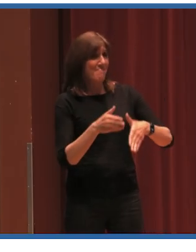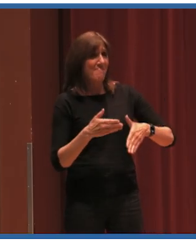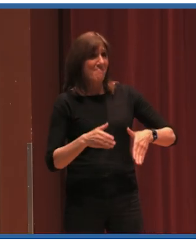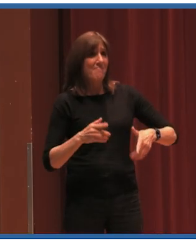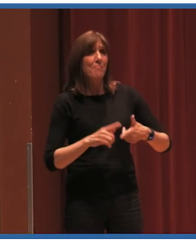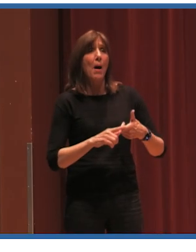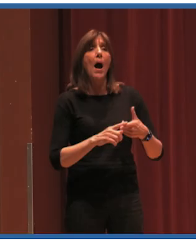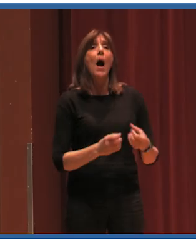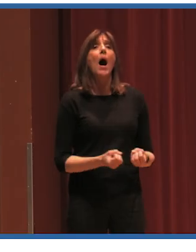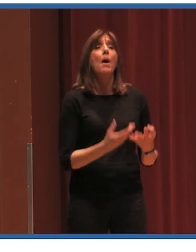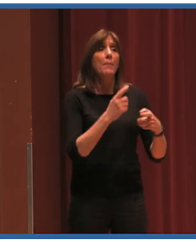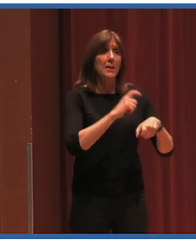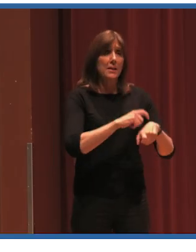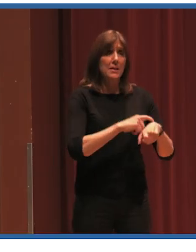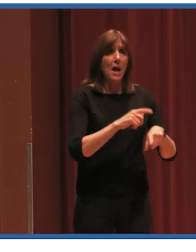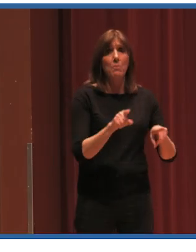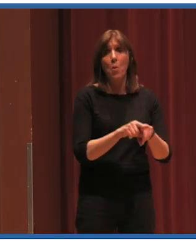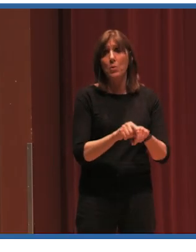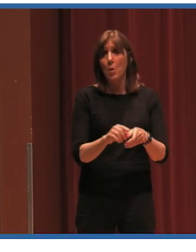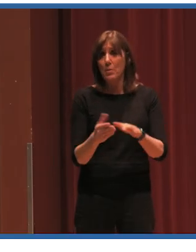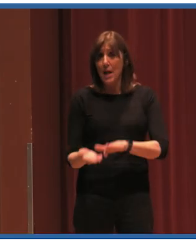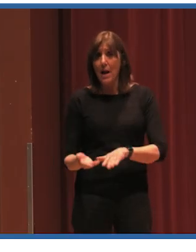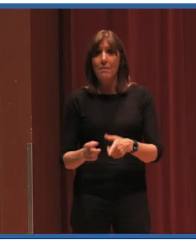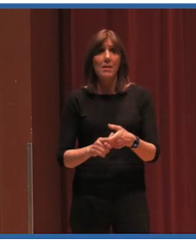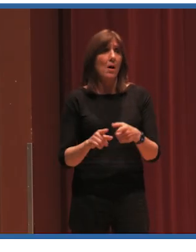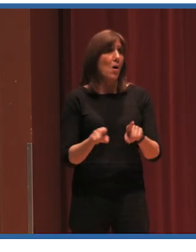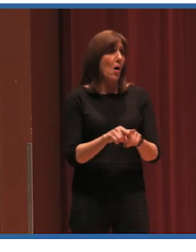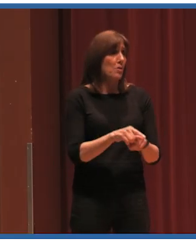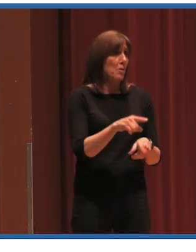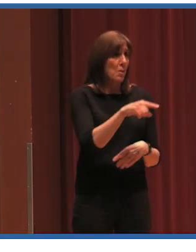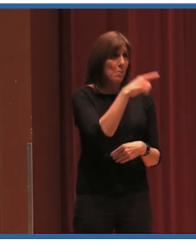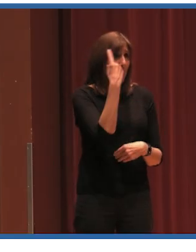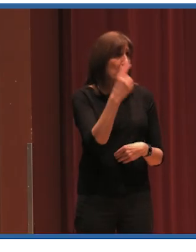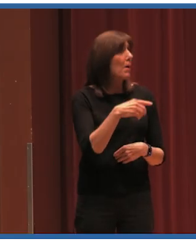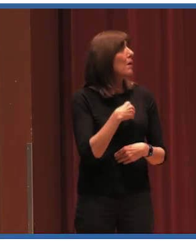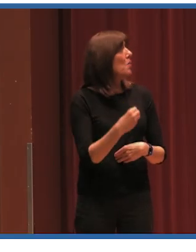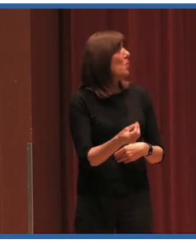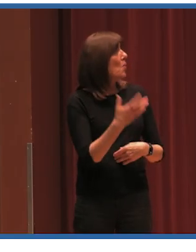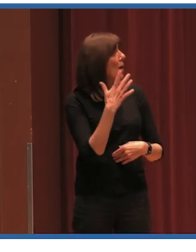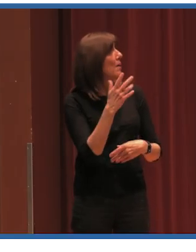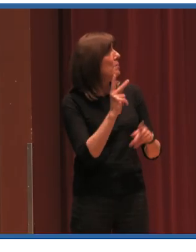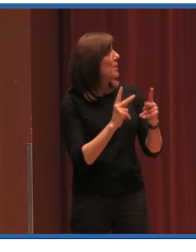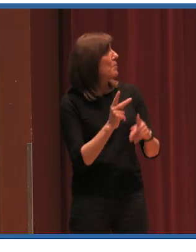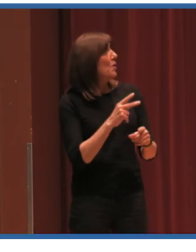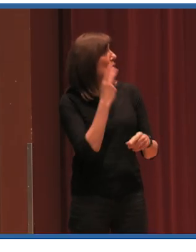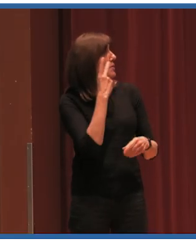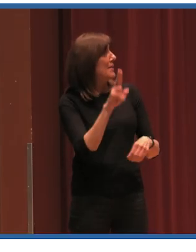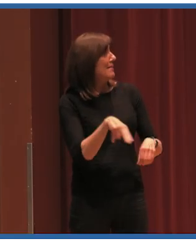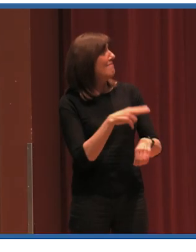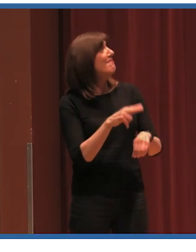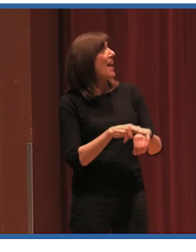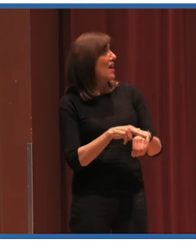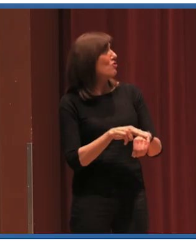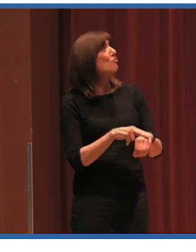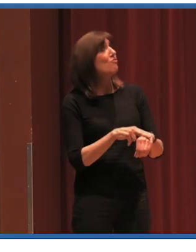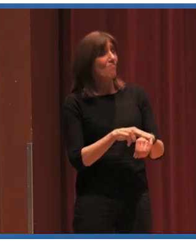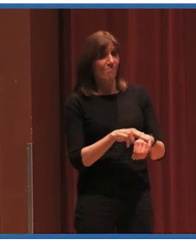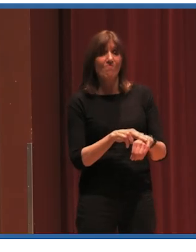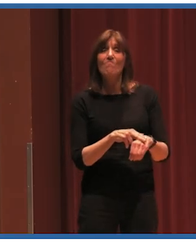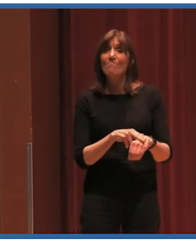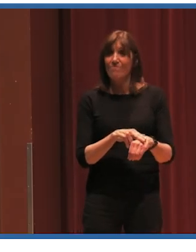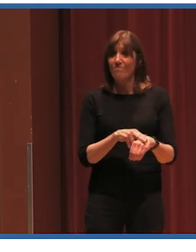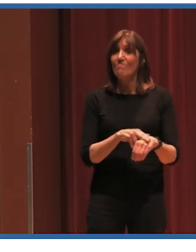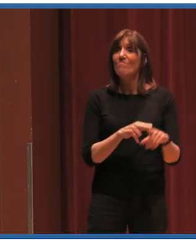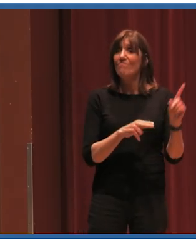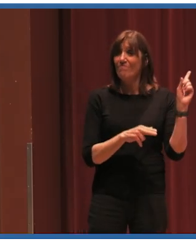and mortality. Again, for Black individuals, the rate is higher than we see nationally, both for incidence and